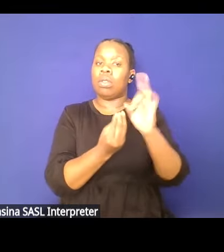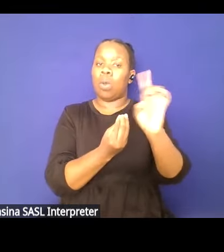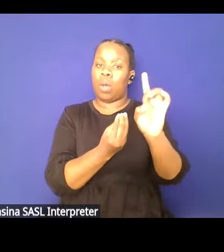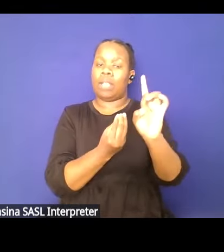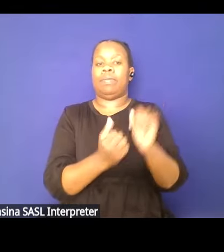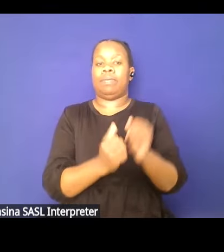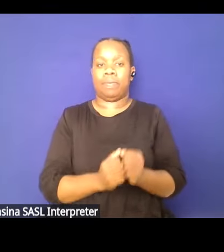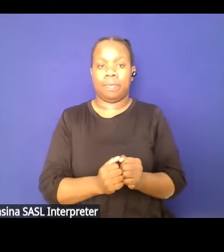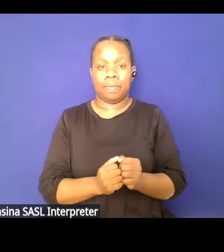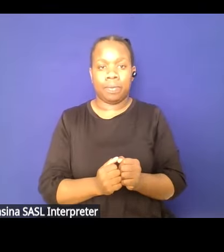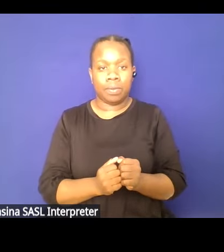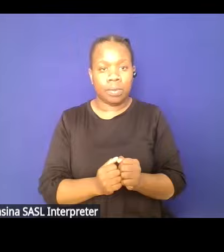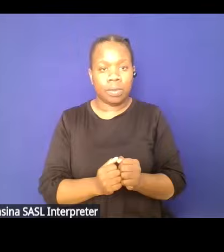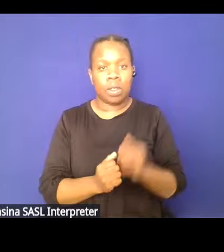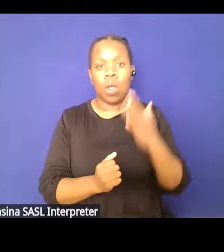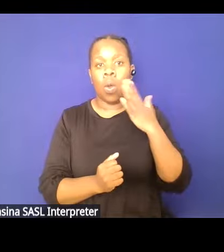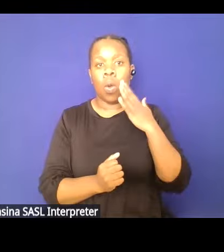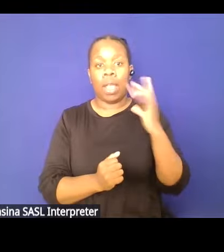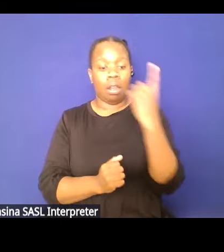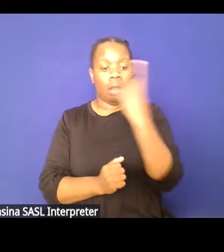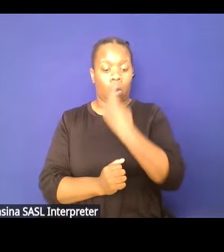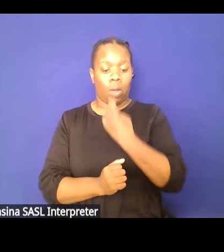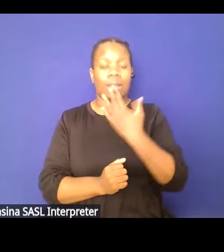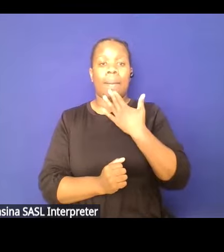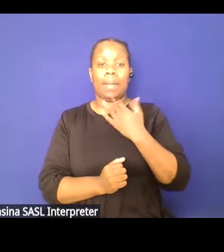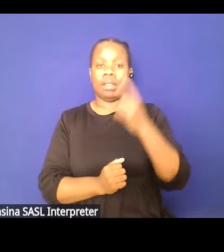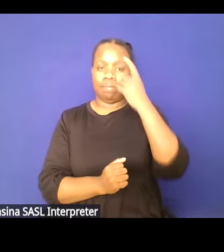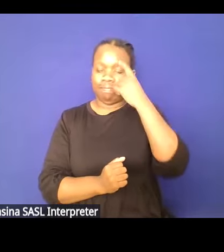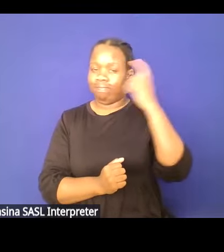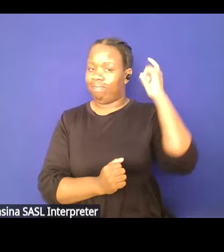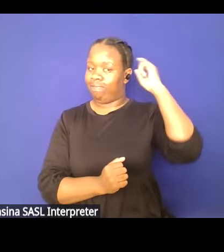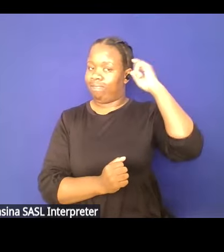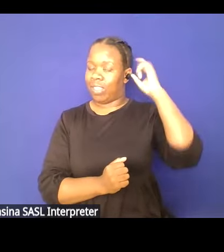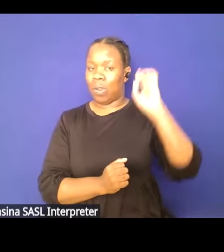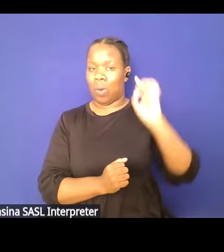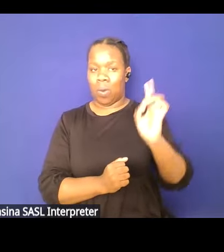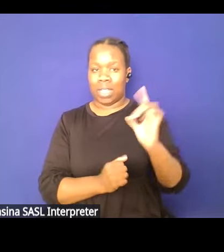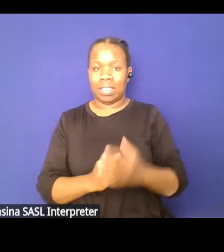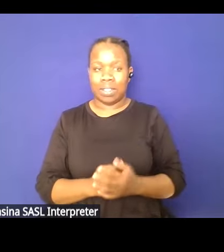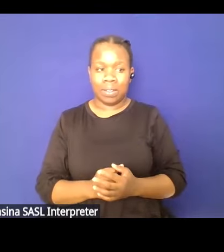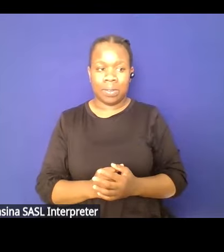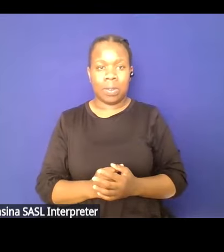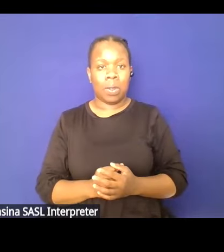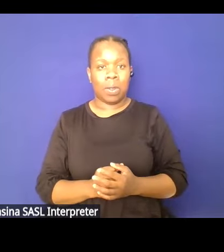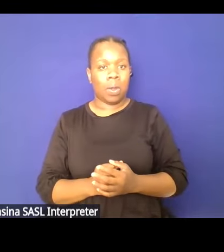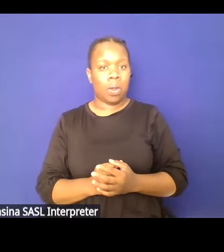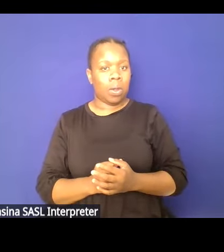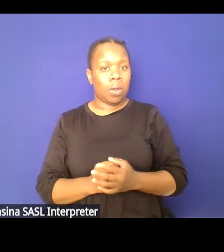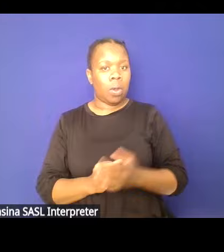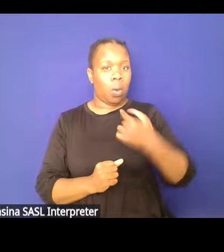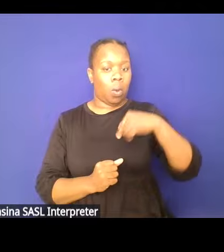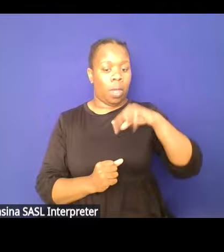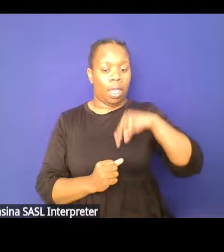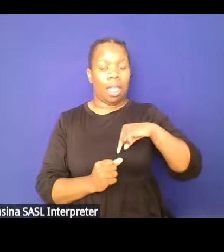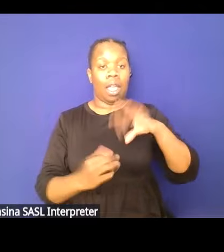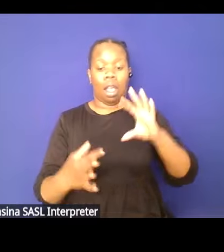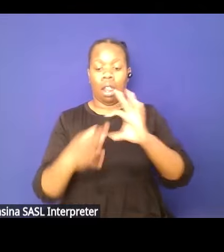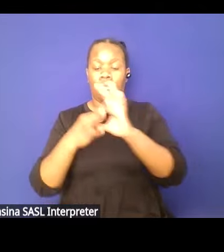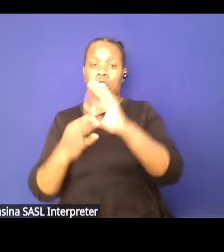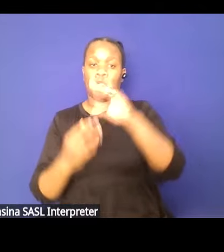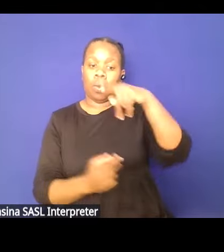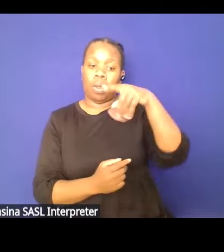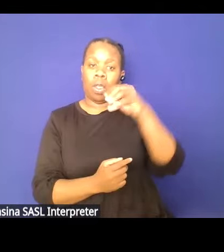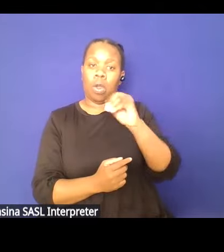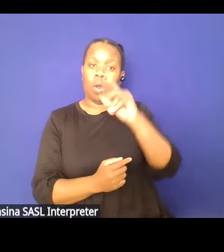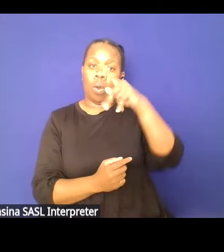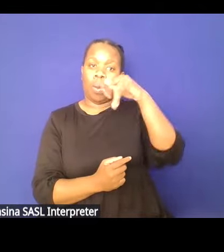is when you ask your questions, please bear in mind that we are linked to the POPI Act. So that means that we would not